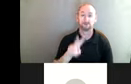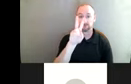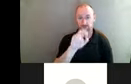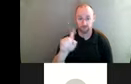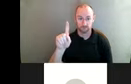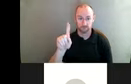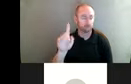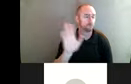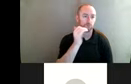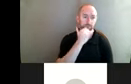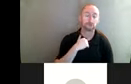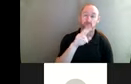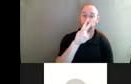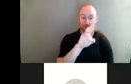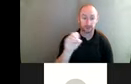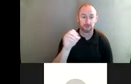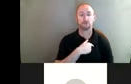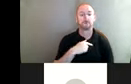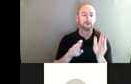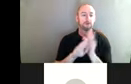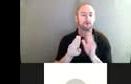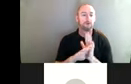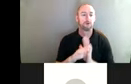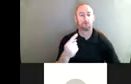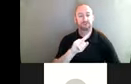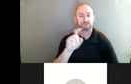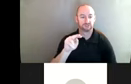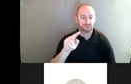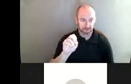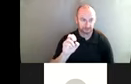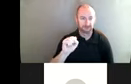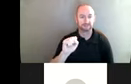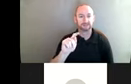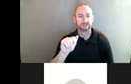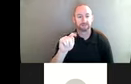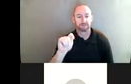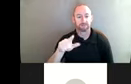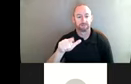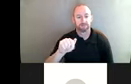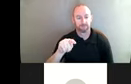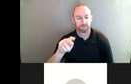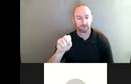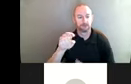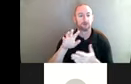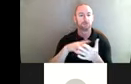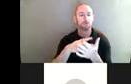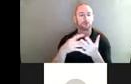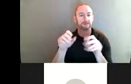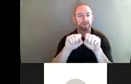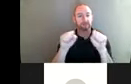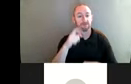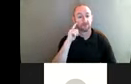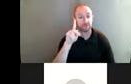2001, actually in 2000, we developed the single zone state plane coordinate system for Kentucky. And we actually solved